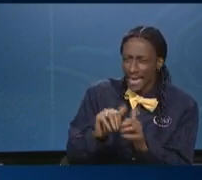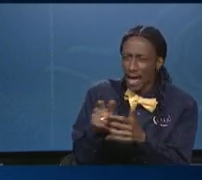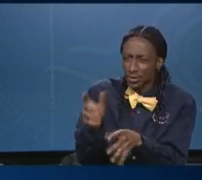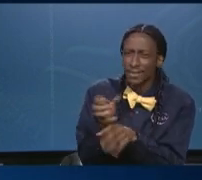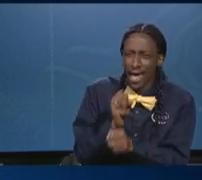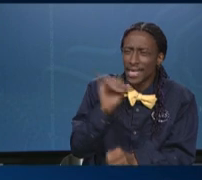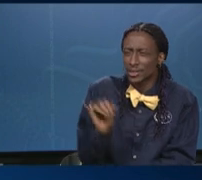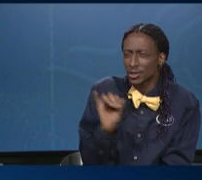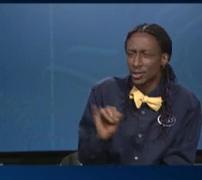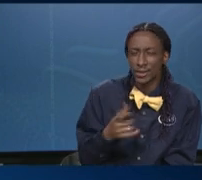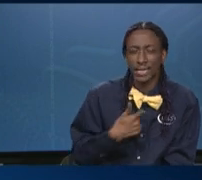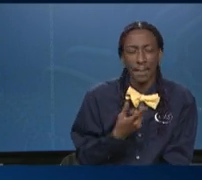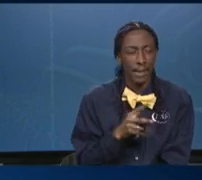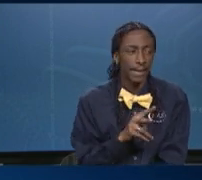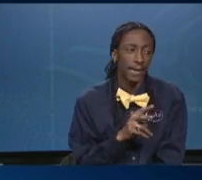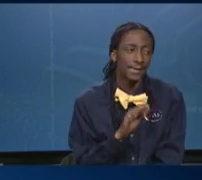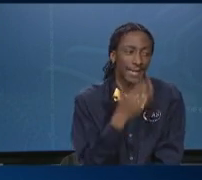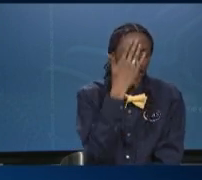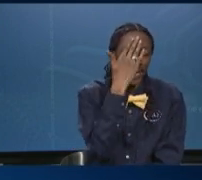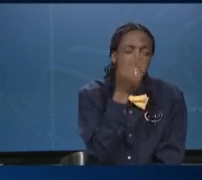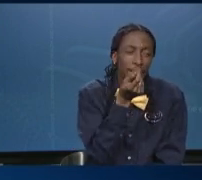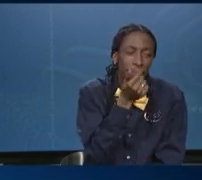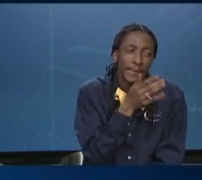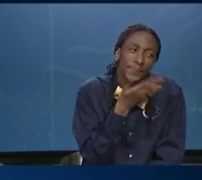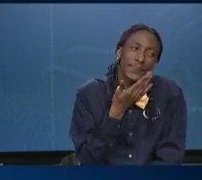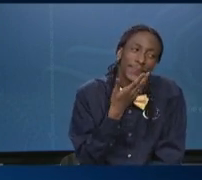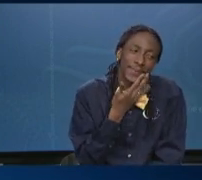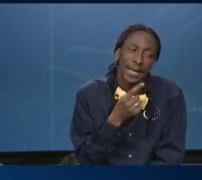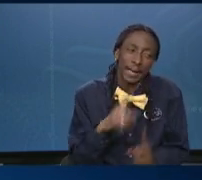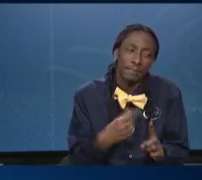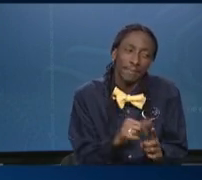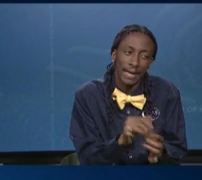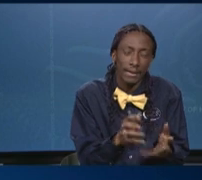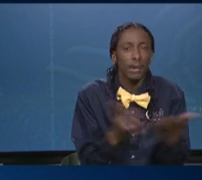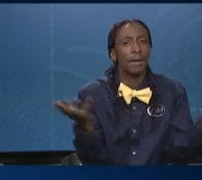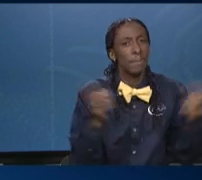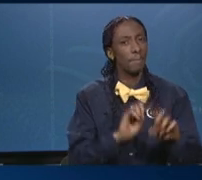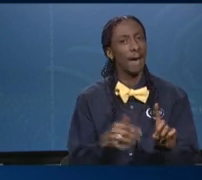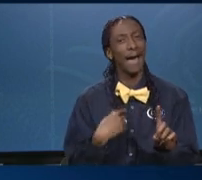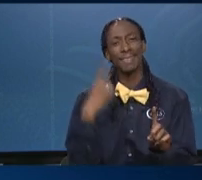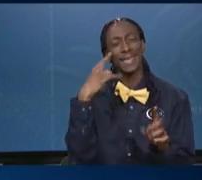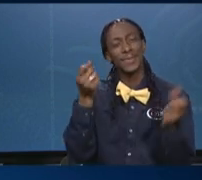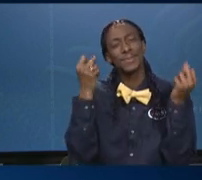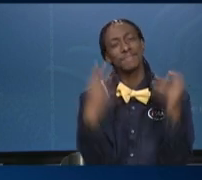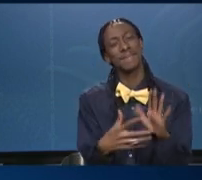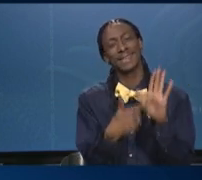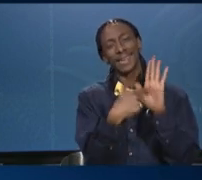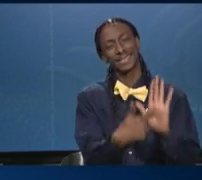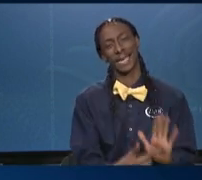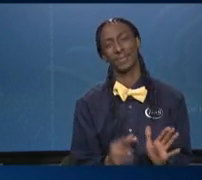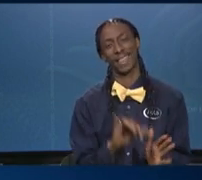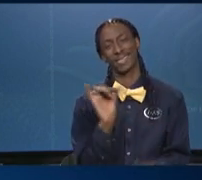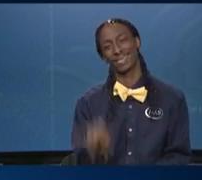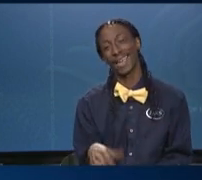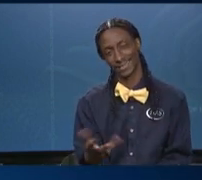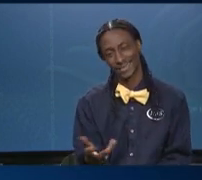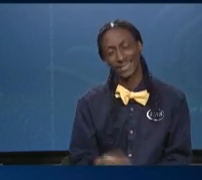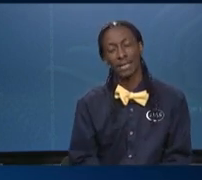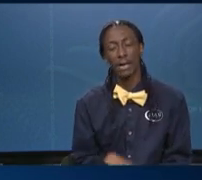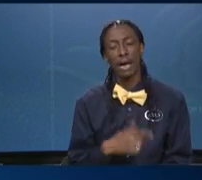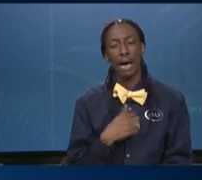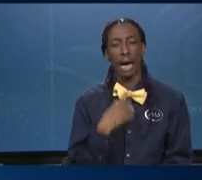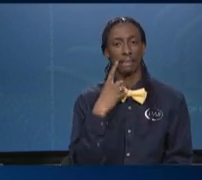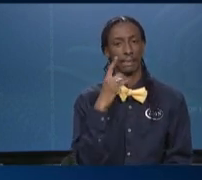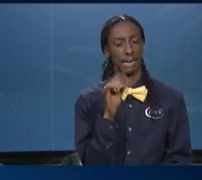health insurance? And I'm like, yeah, I know a little bit about that. But, you know, I think there are so many examples like that. And I think